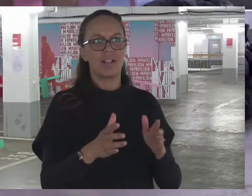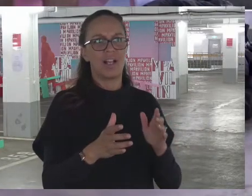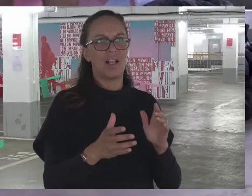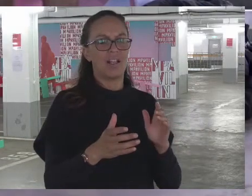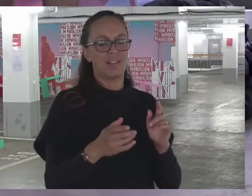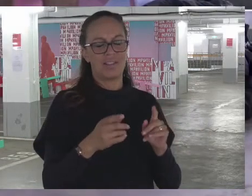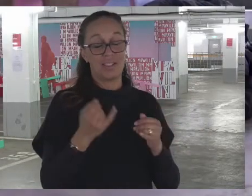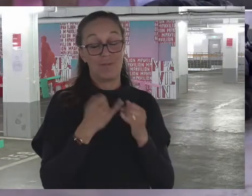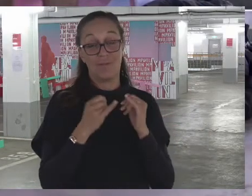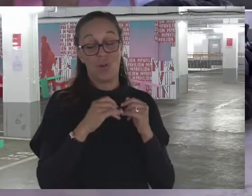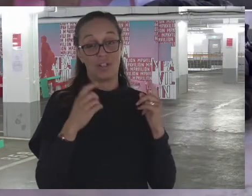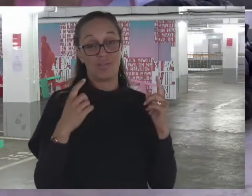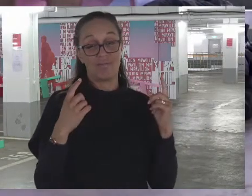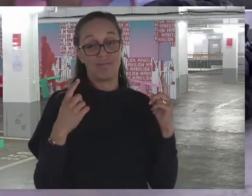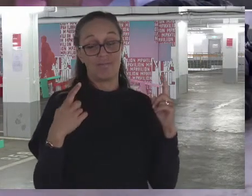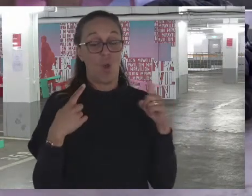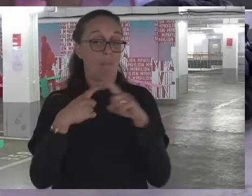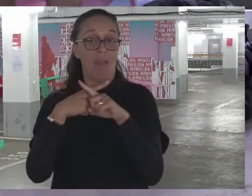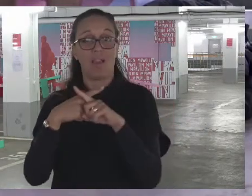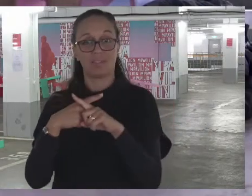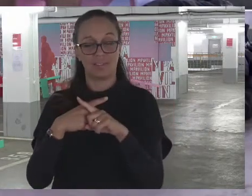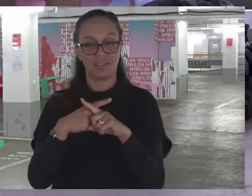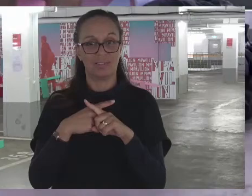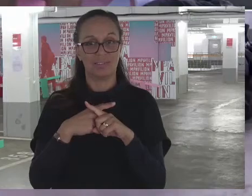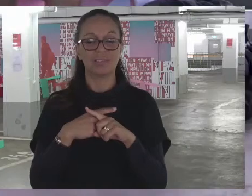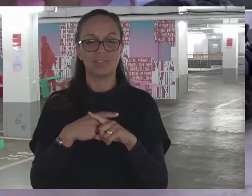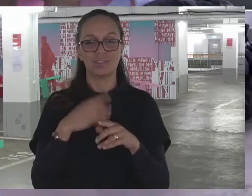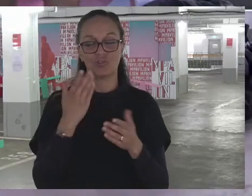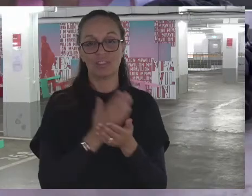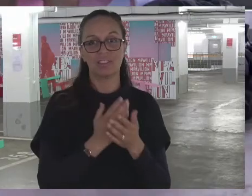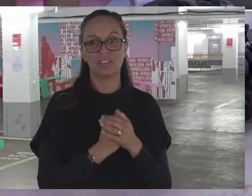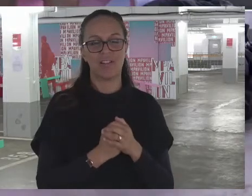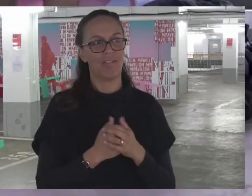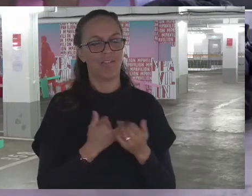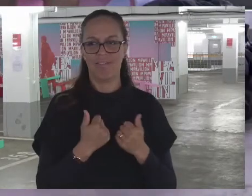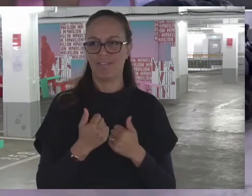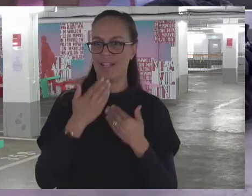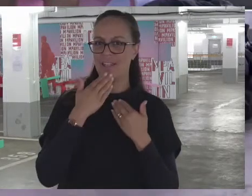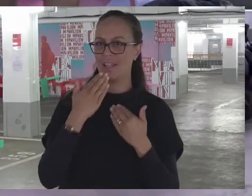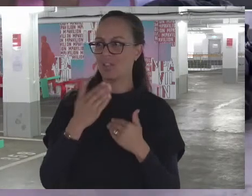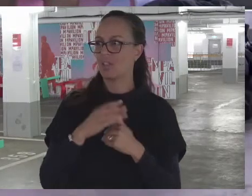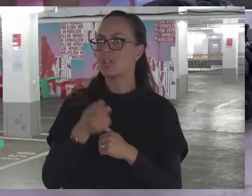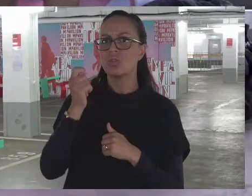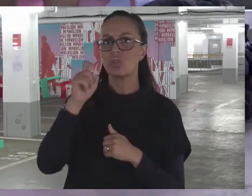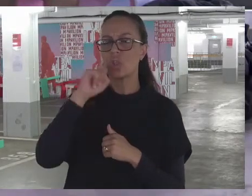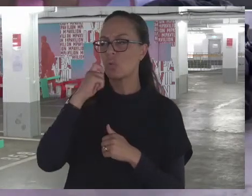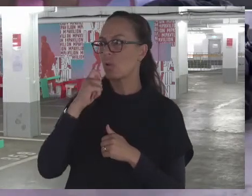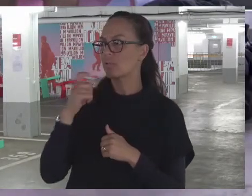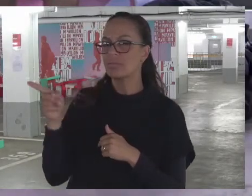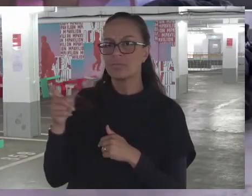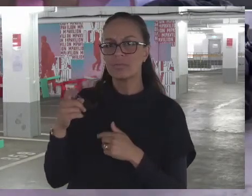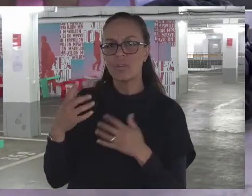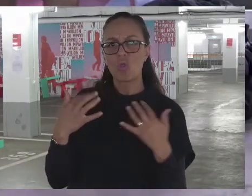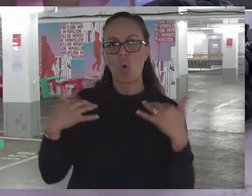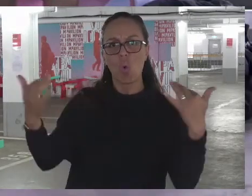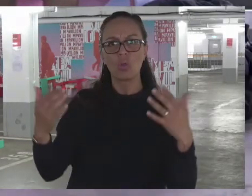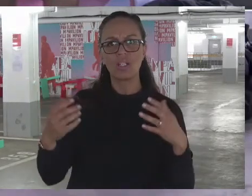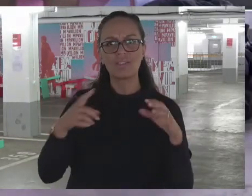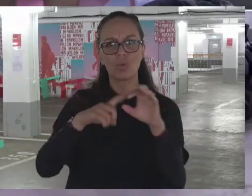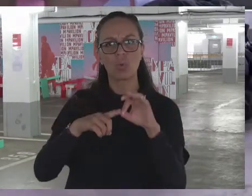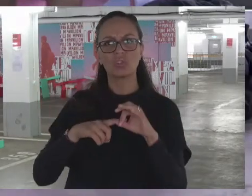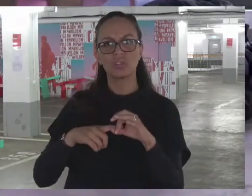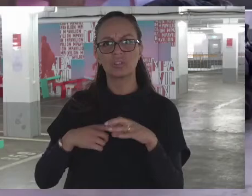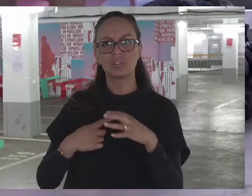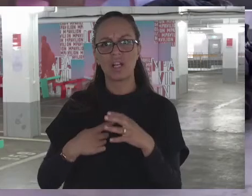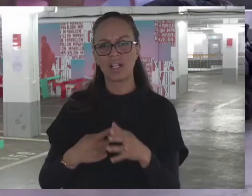complex piece, really. So, yeah. Thank you. We're about to open up to the audience for questions. So if you do have some